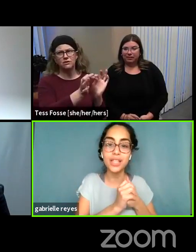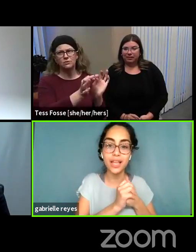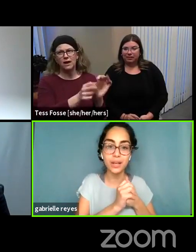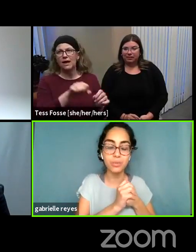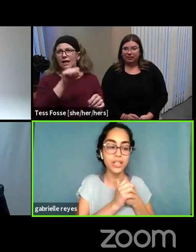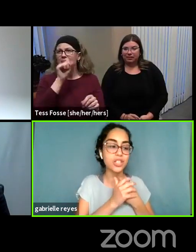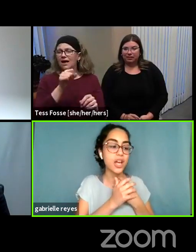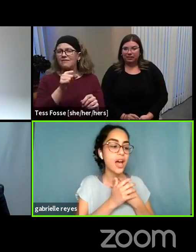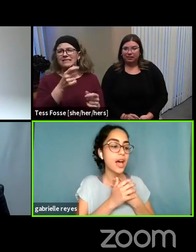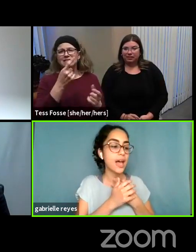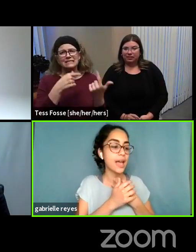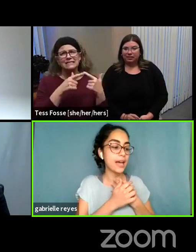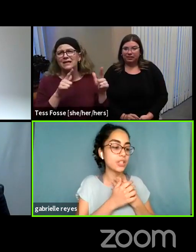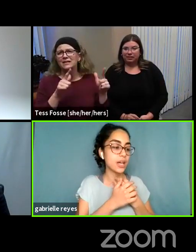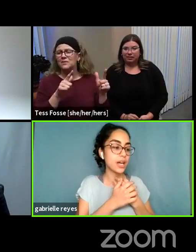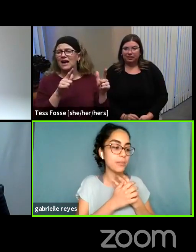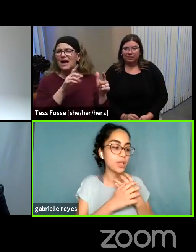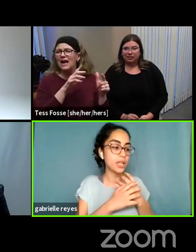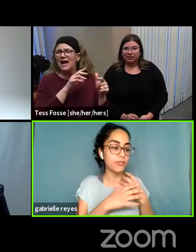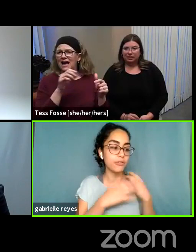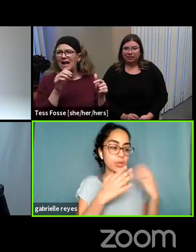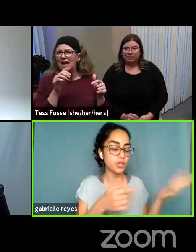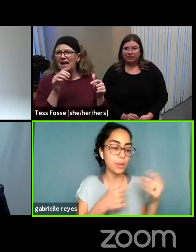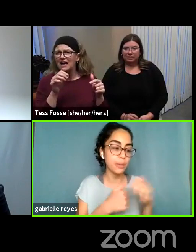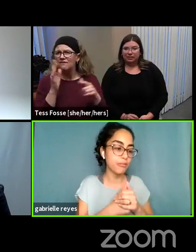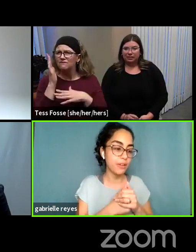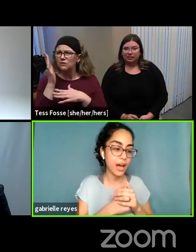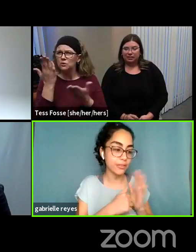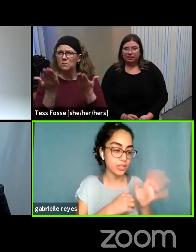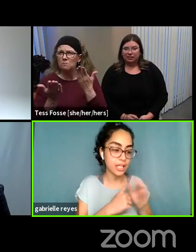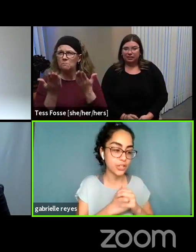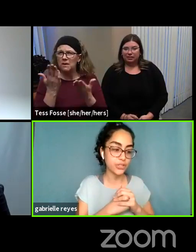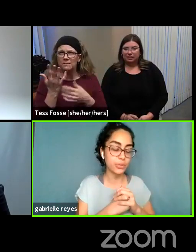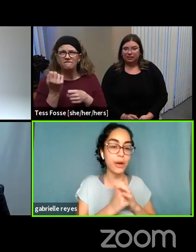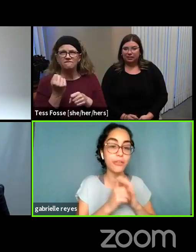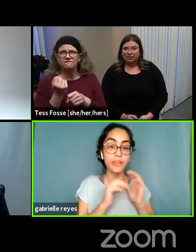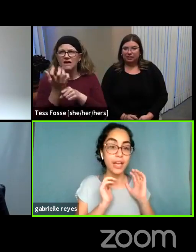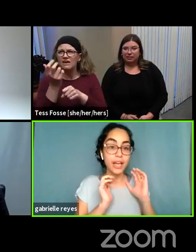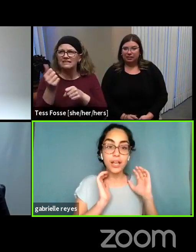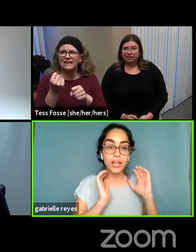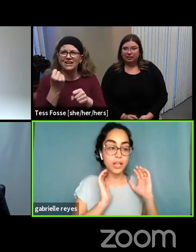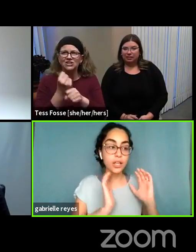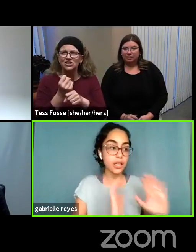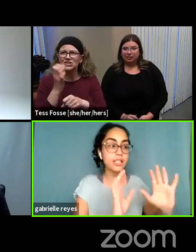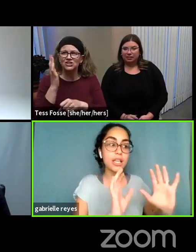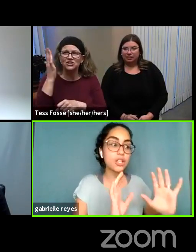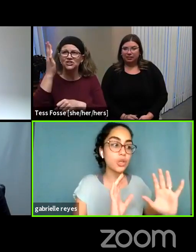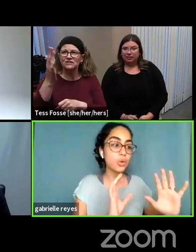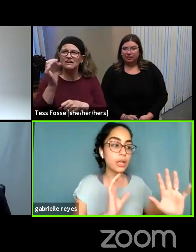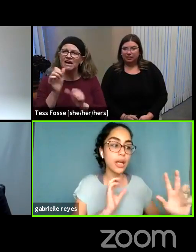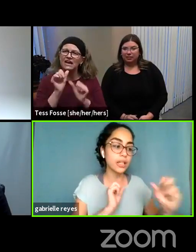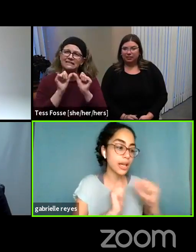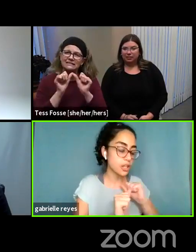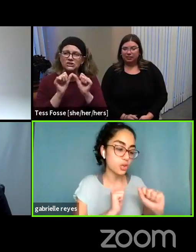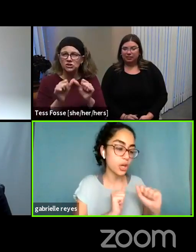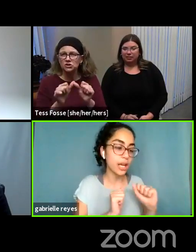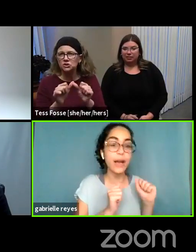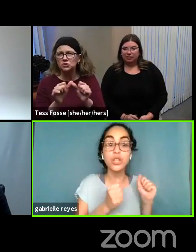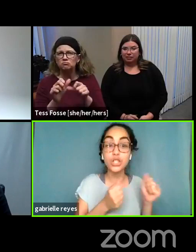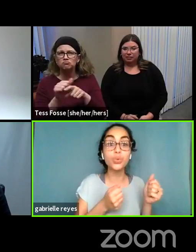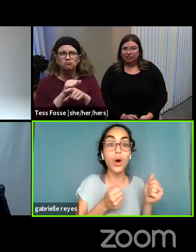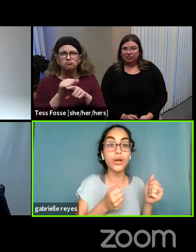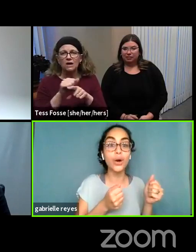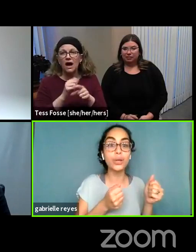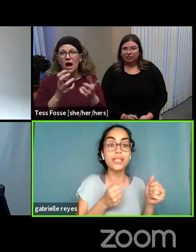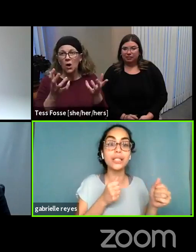love sign language. And in the future, maybe 5 or 10 years from now, if I continue and get the training,